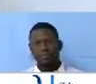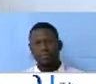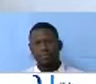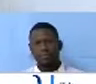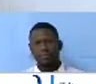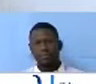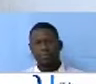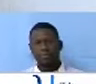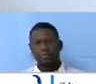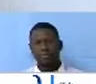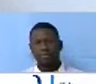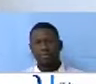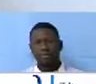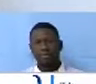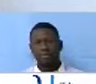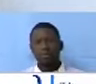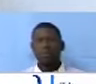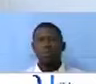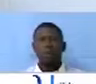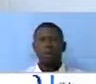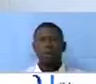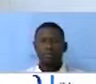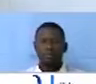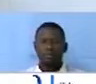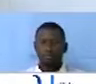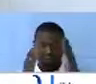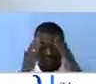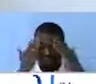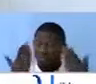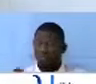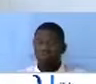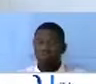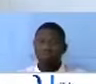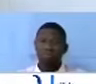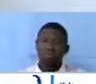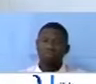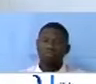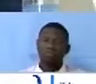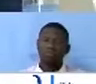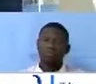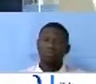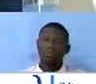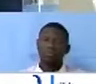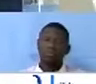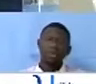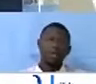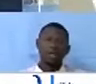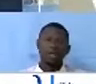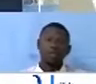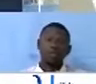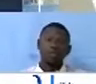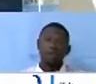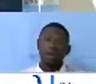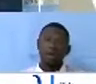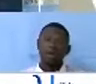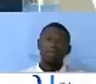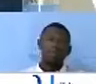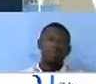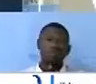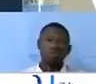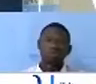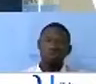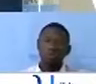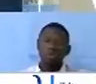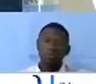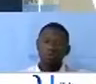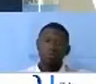Why is that? Lutas? I don't know. Kawma. You see, and you have no special relationship or